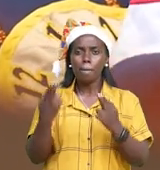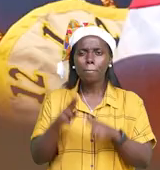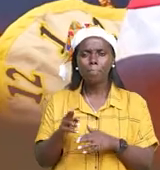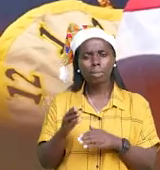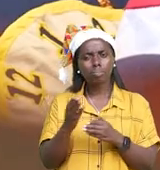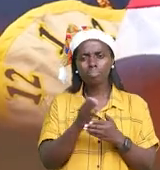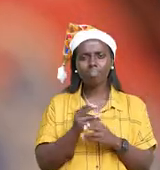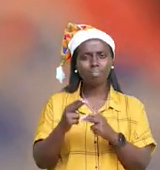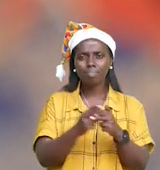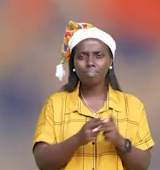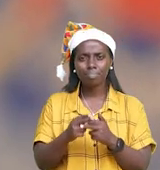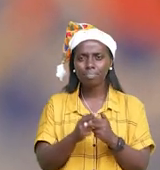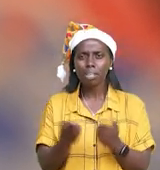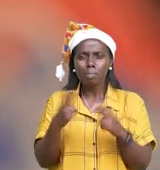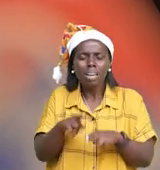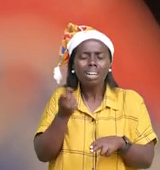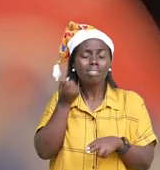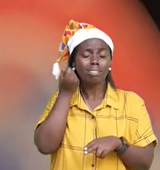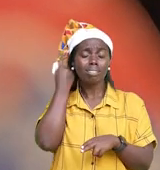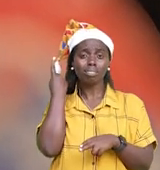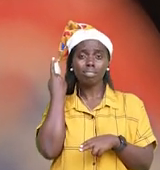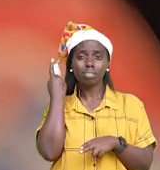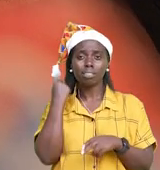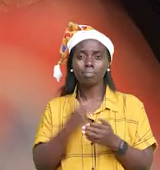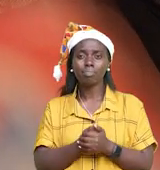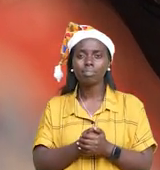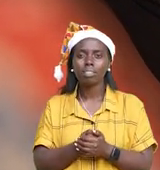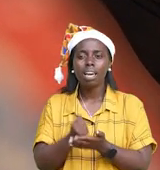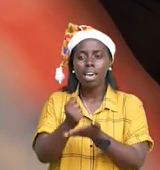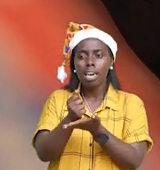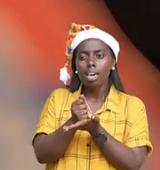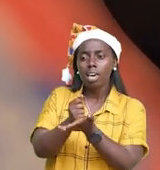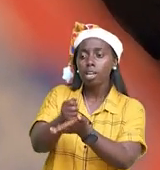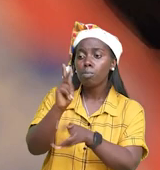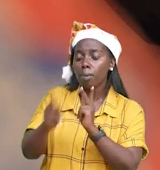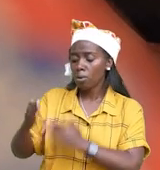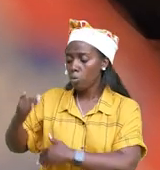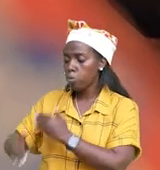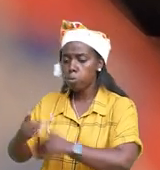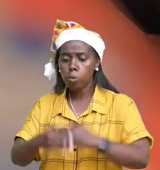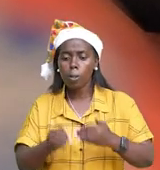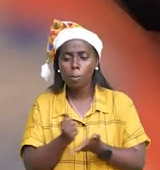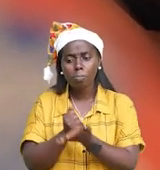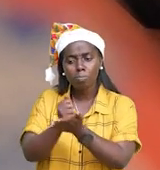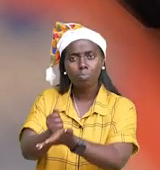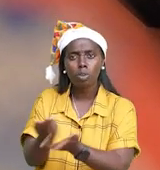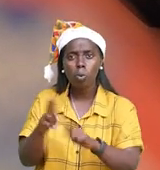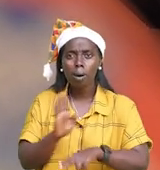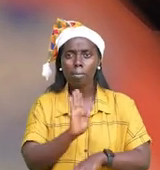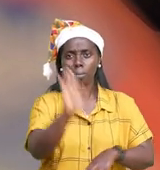Be kind. Be understanding. Help those around you to be